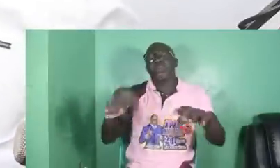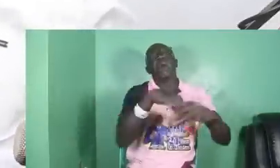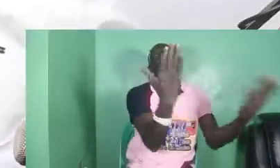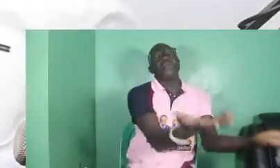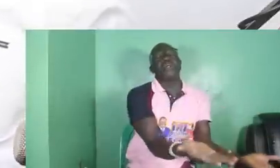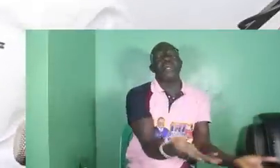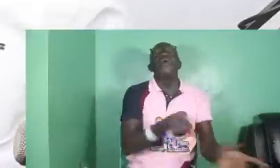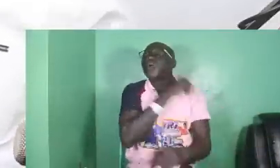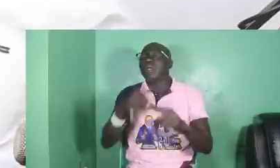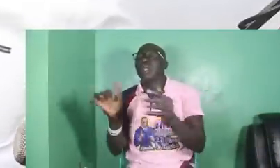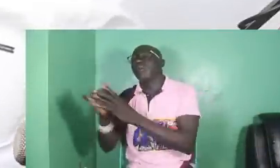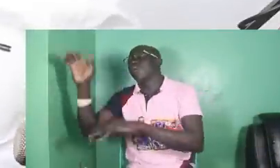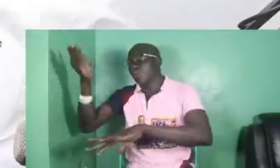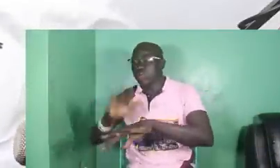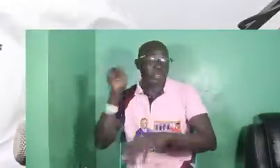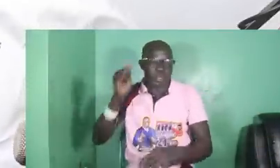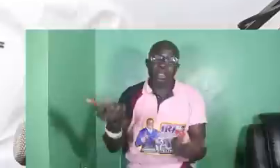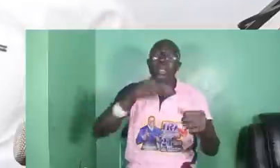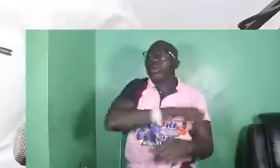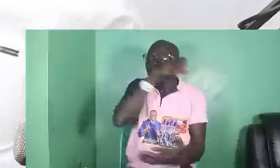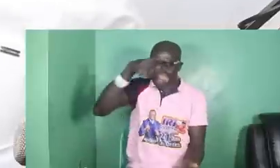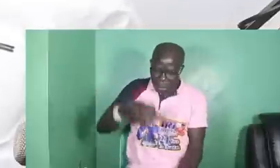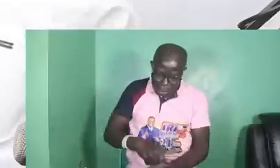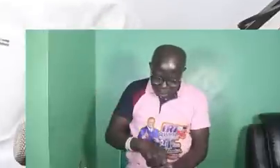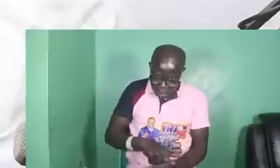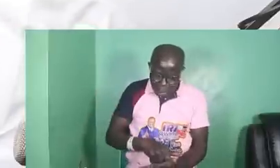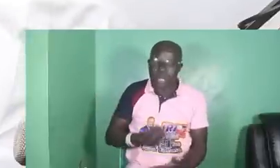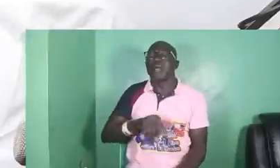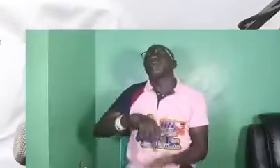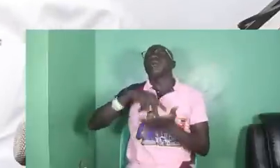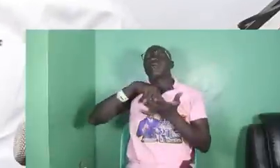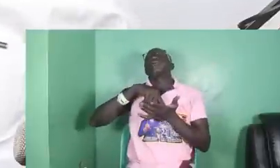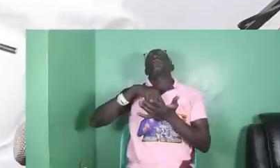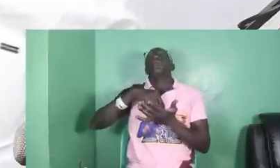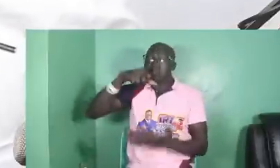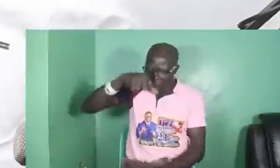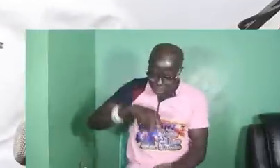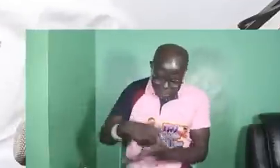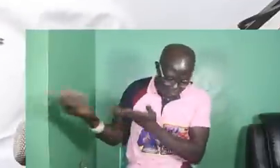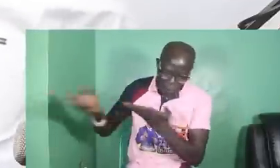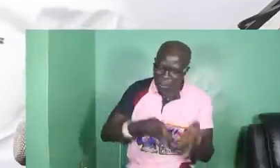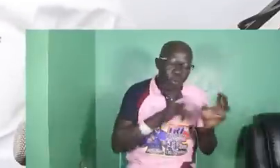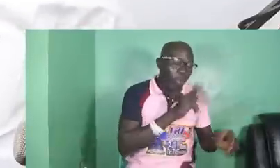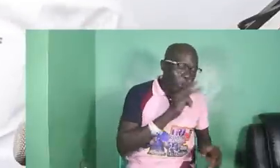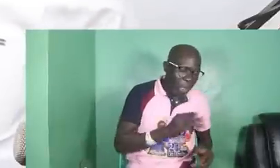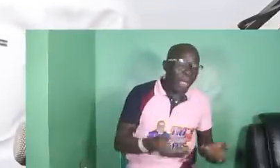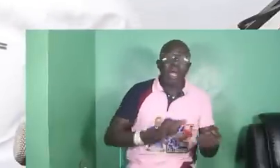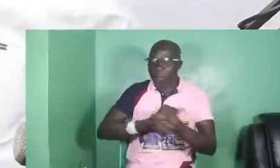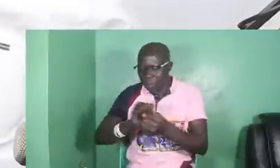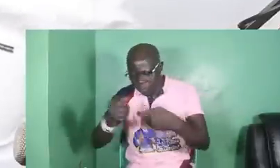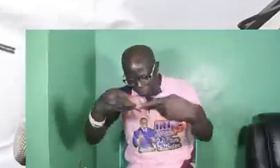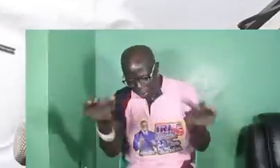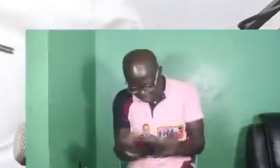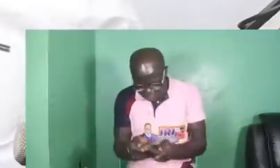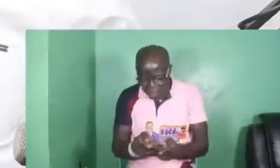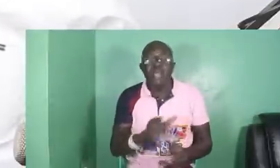so, when she came, but then come as she knew that, then no money, she will stand, but then come as she fetch water, then no more for she will